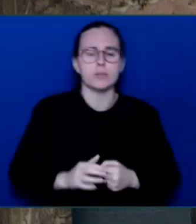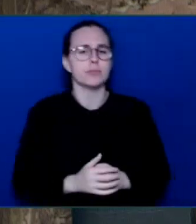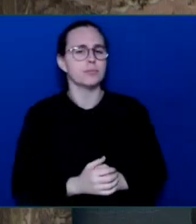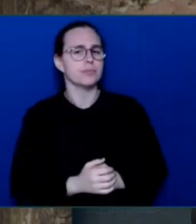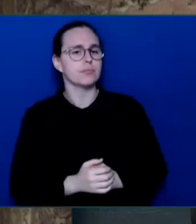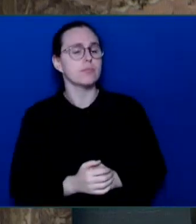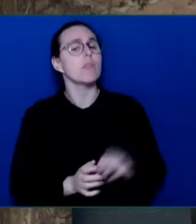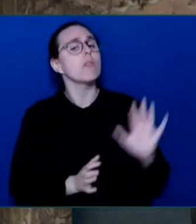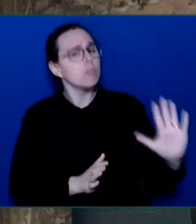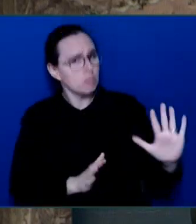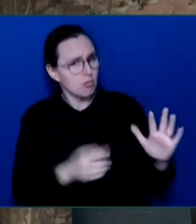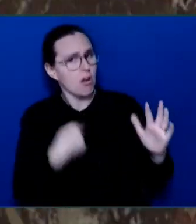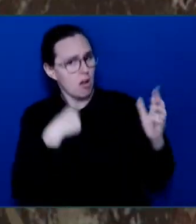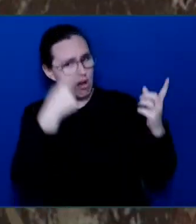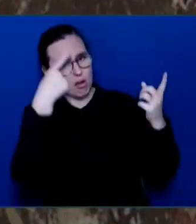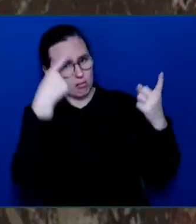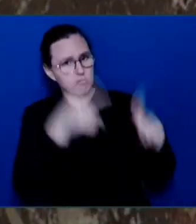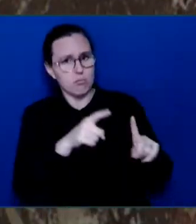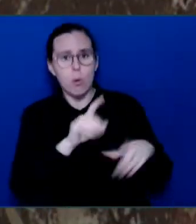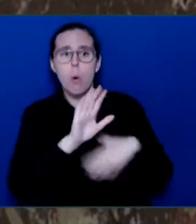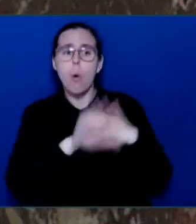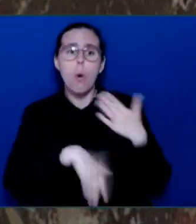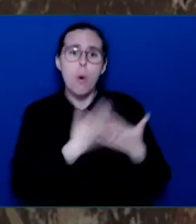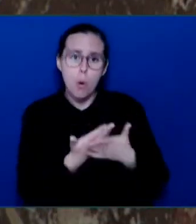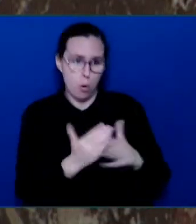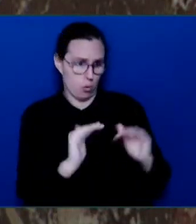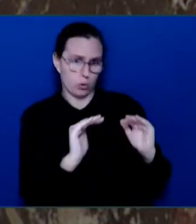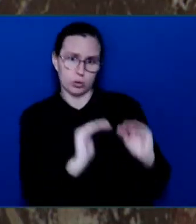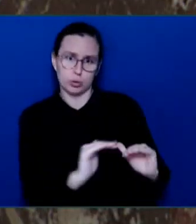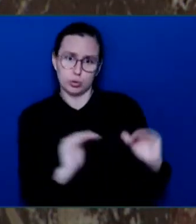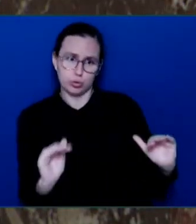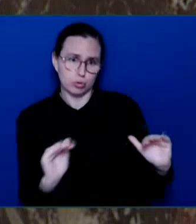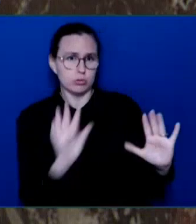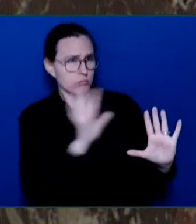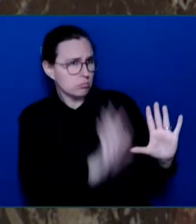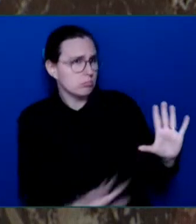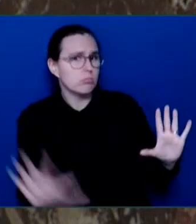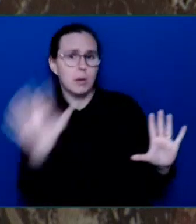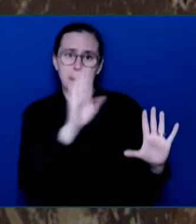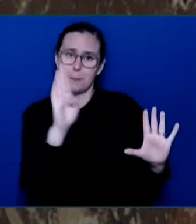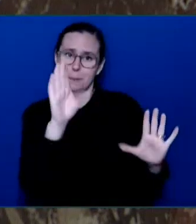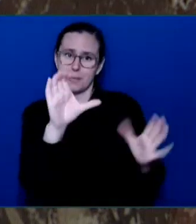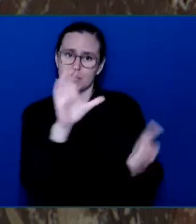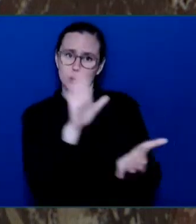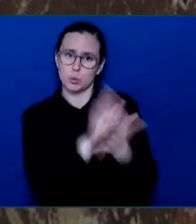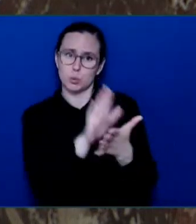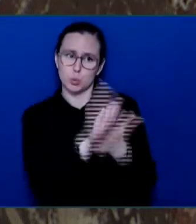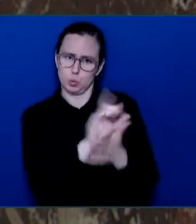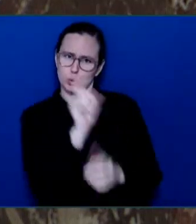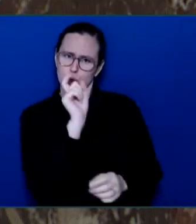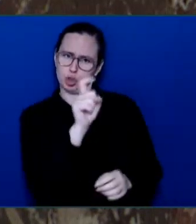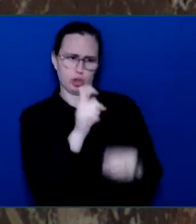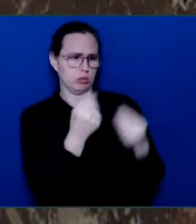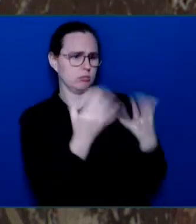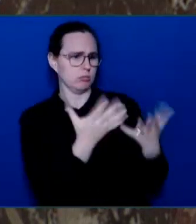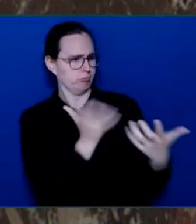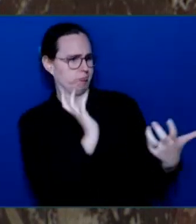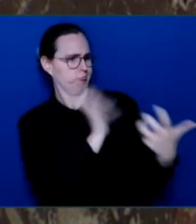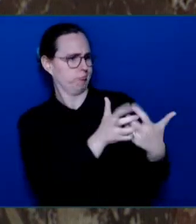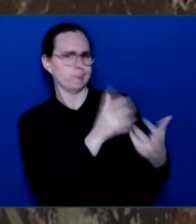school system should be getting the services that they deserve, and they need to have a full and healthy life in our